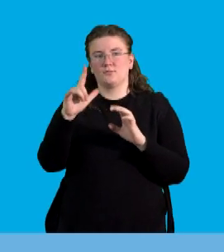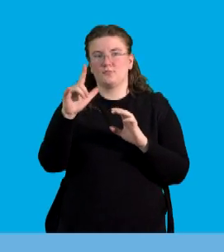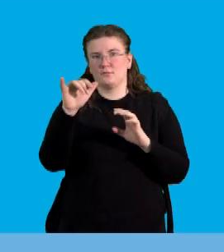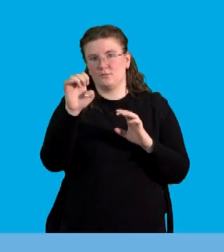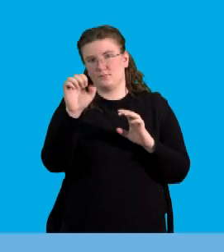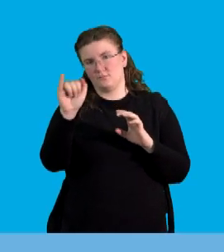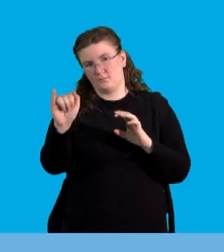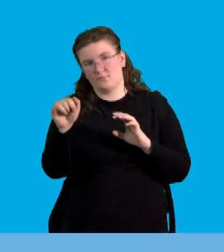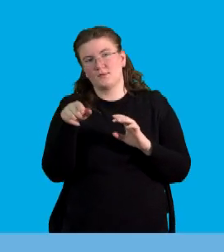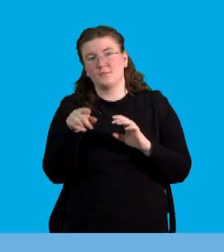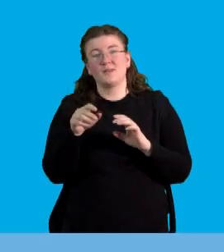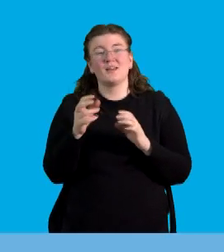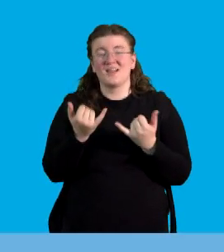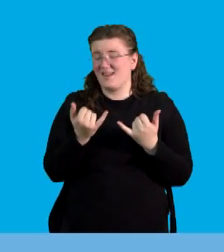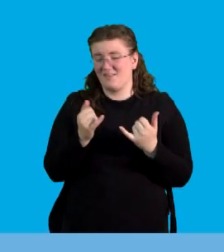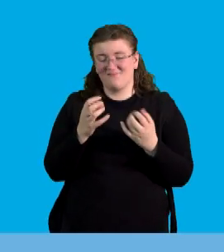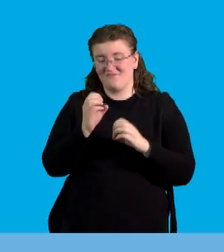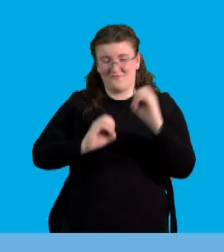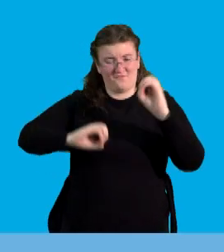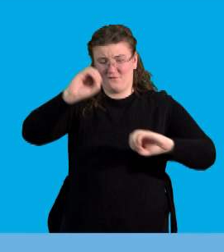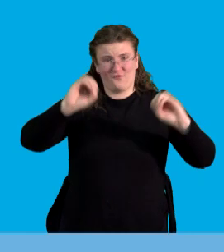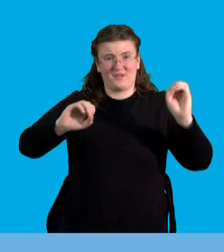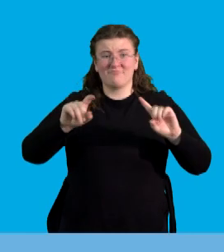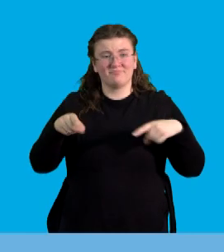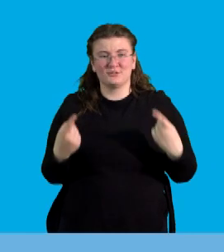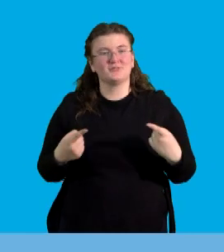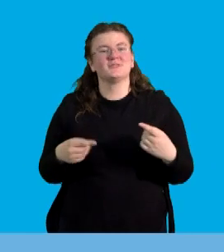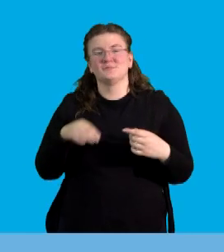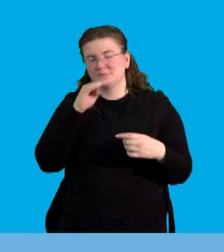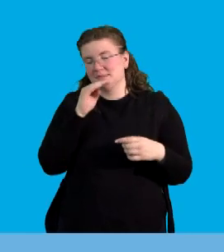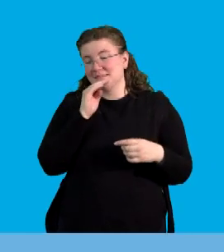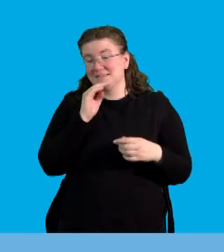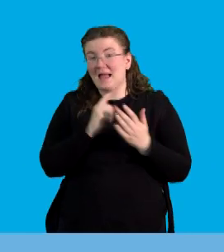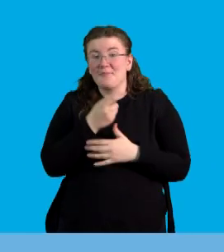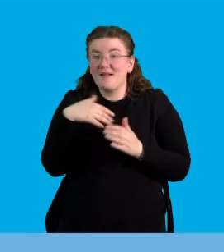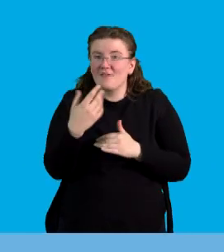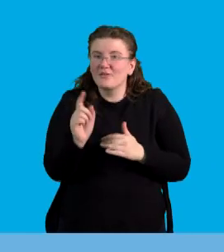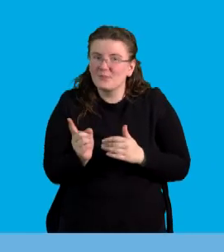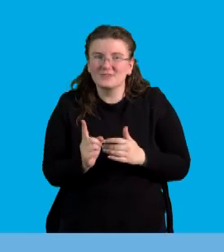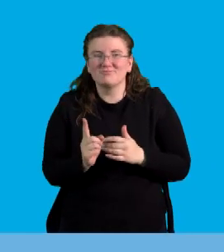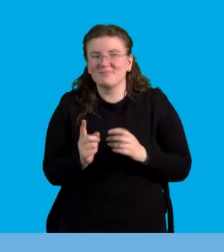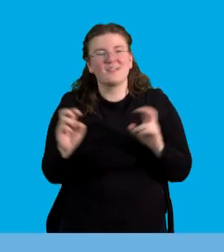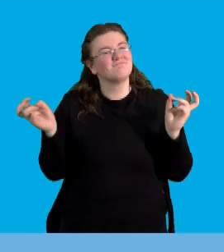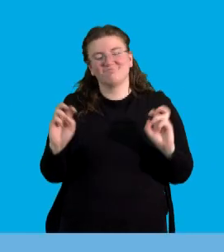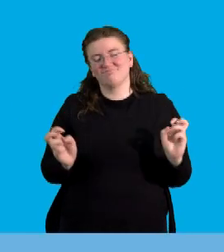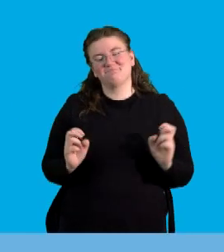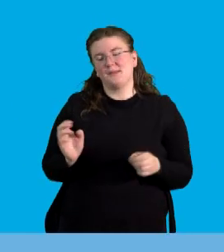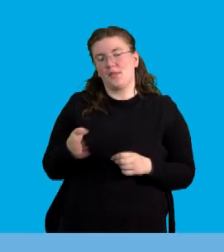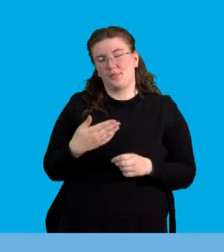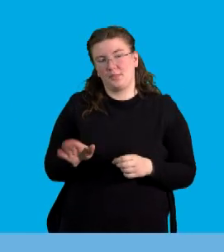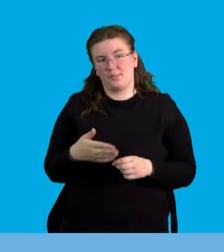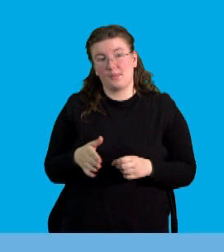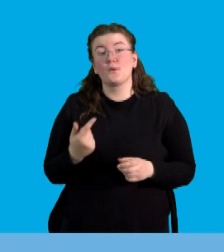And because of that, there is no electric current if an insulator is connected to a battery. So because we said in metals,